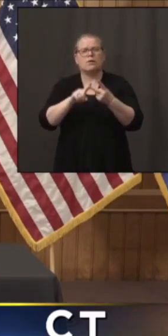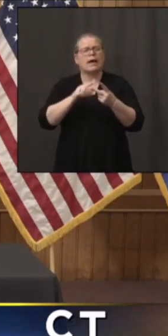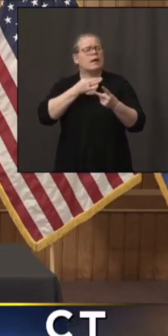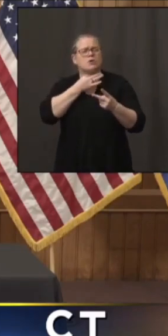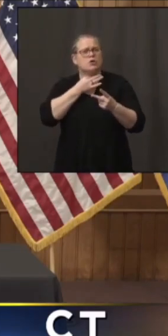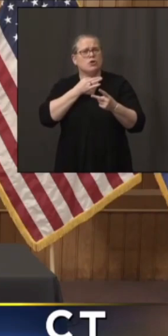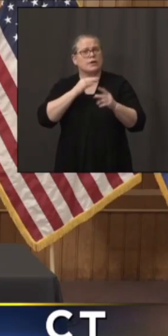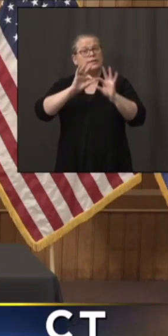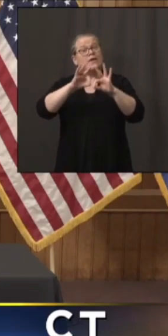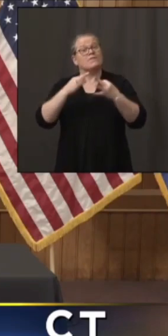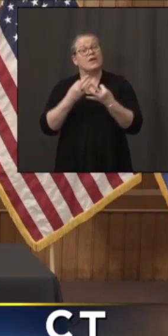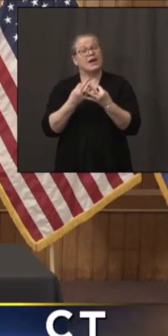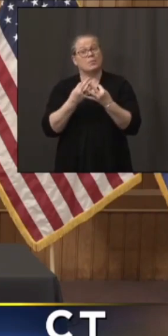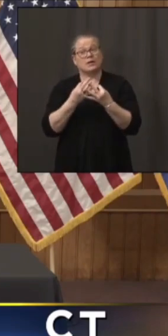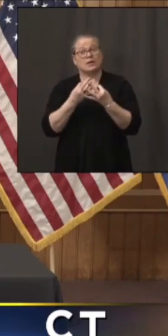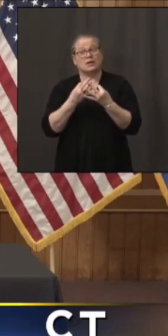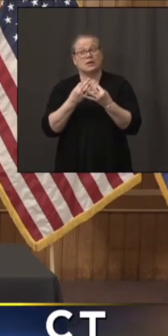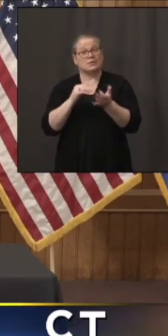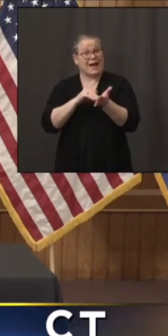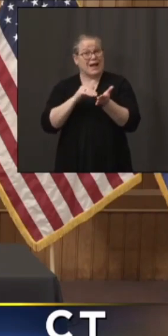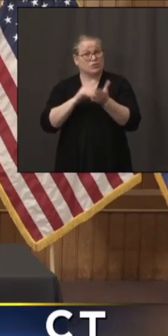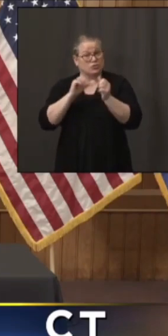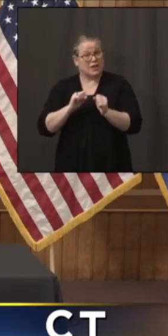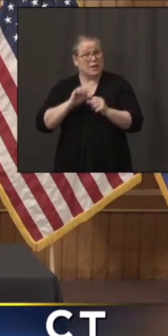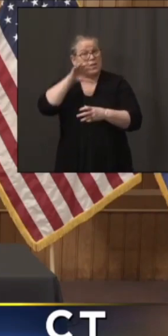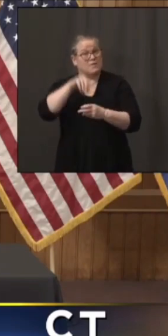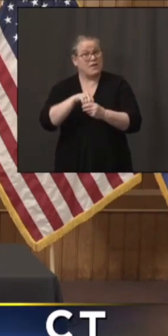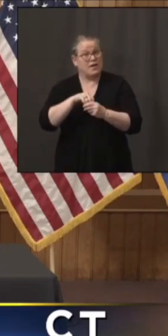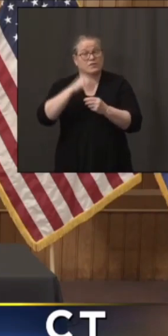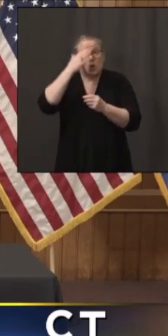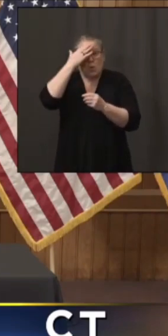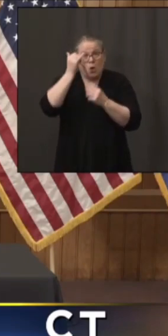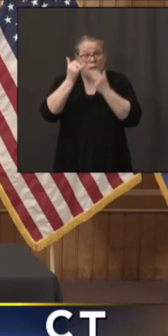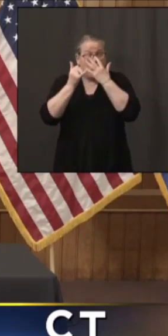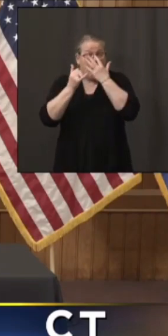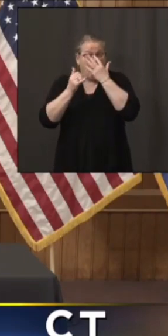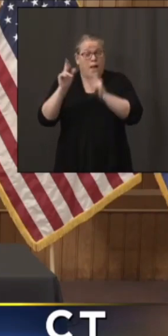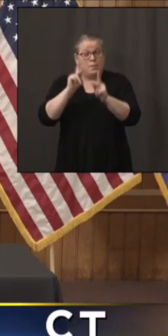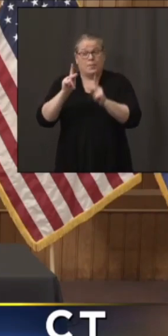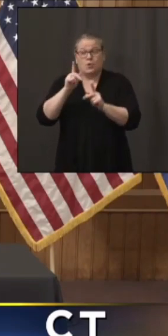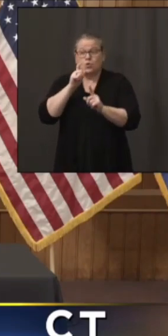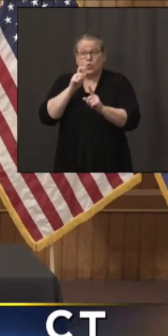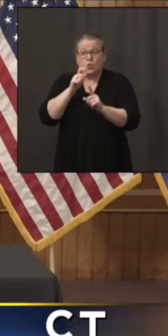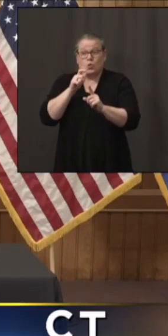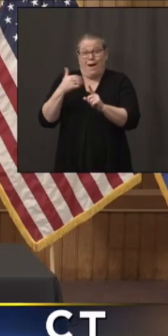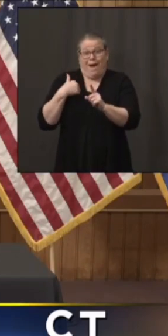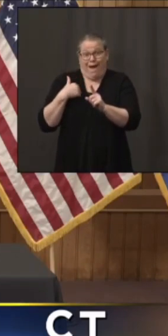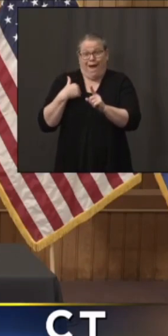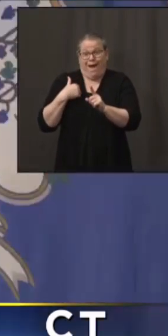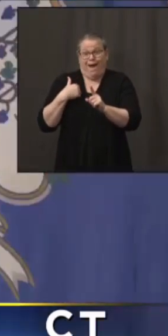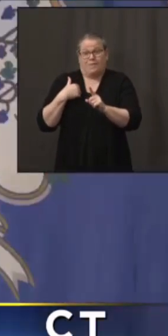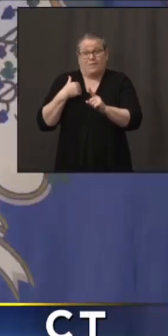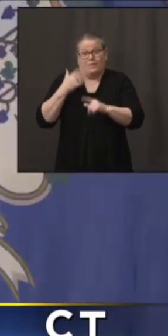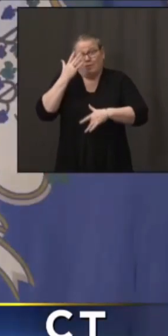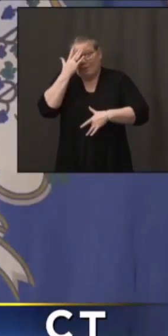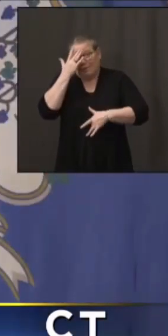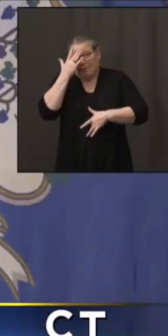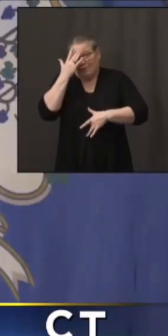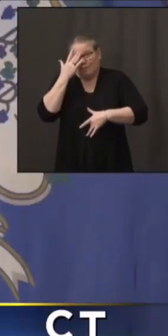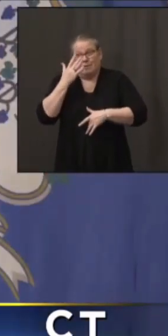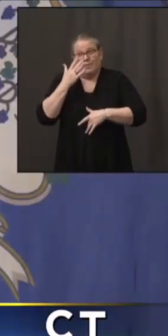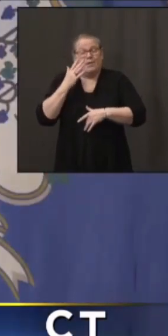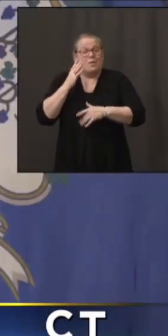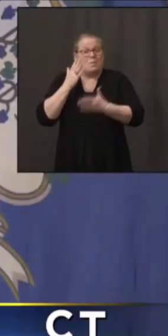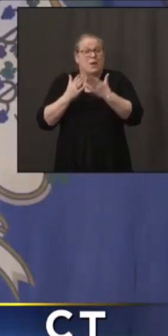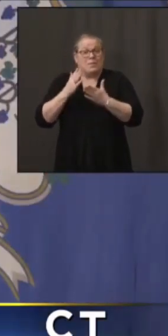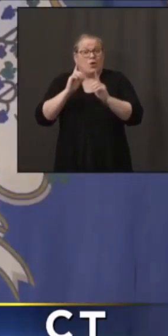family providers to play, just because a lot of people out of habit may be turning to their family providers? Yeah, I'll start with that, then maybe Pat can